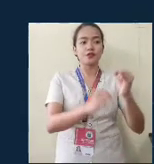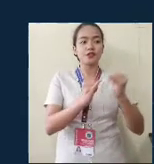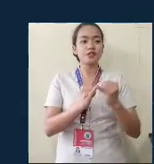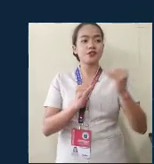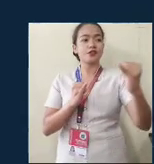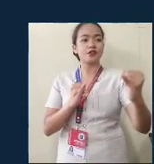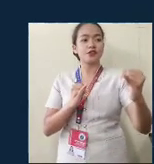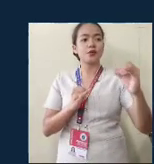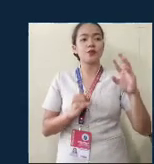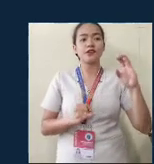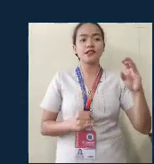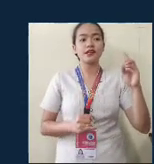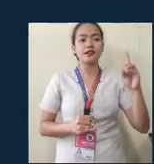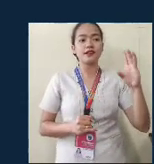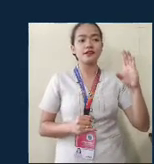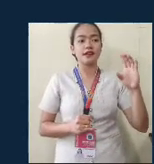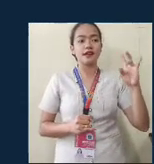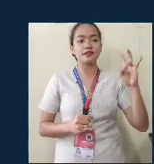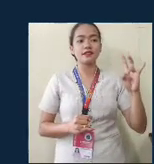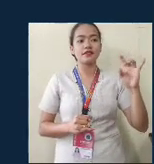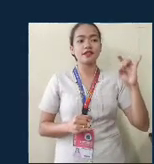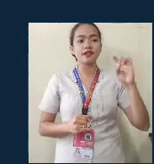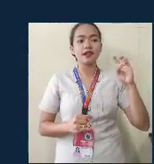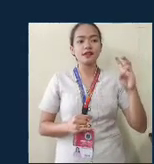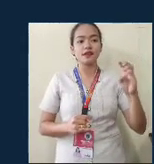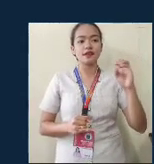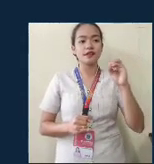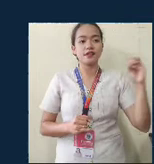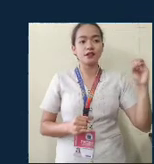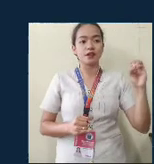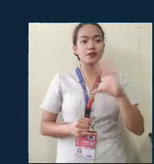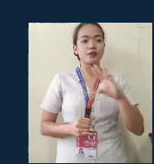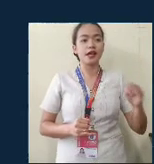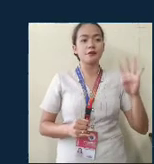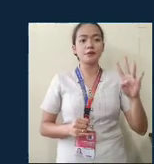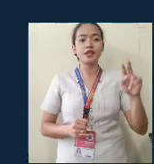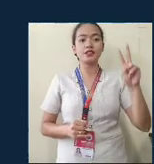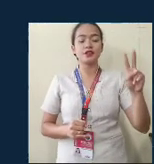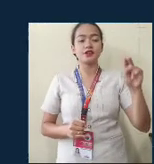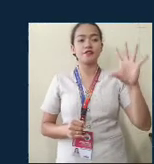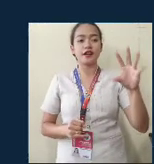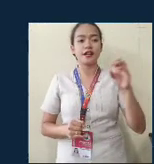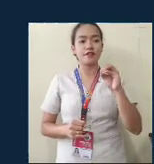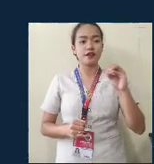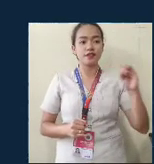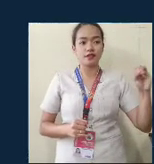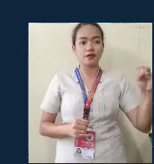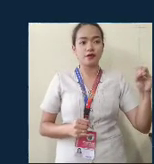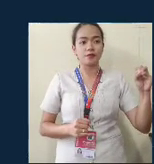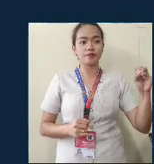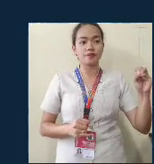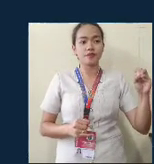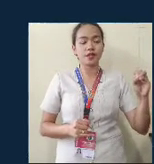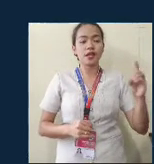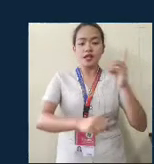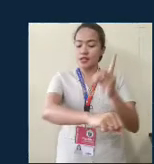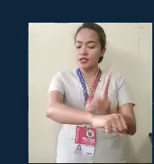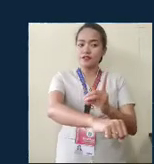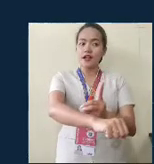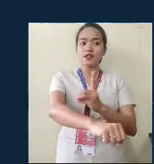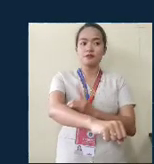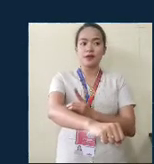1964. It came in several models and sizes. It was used for business and